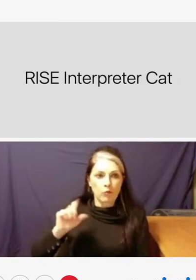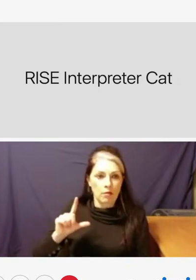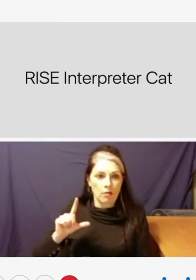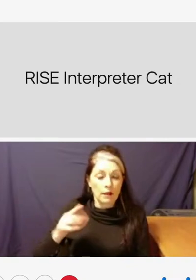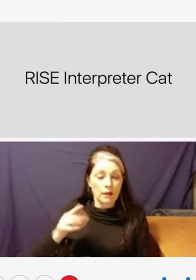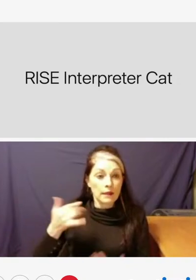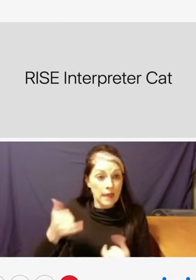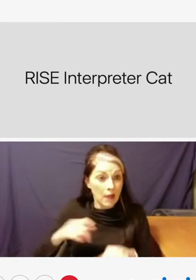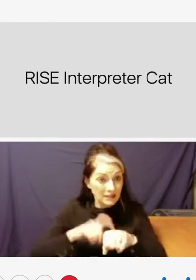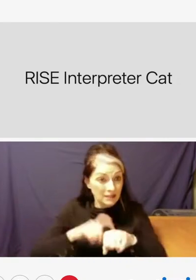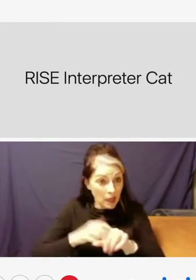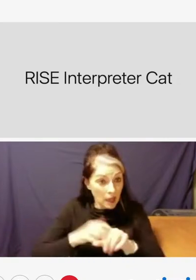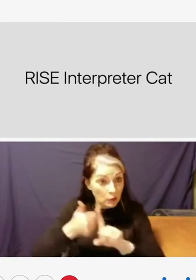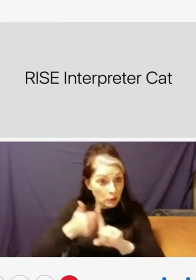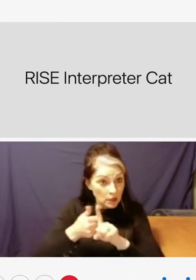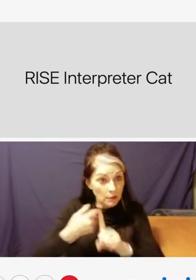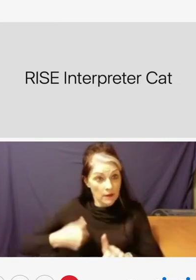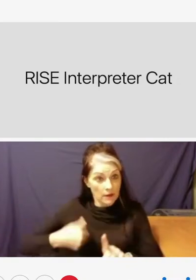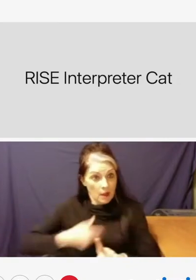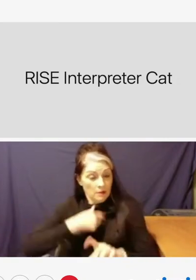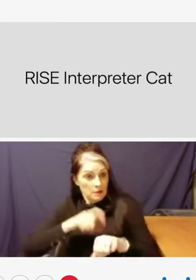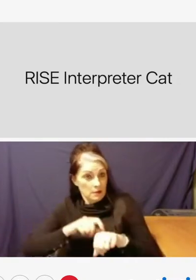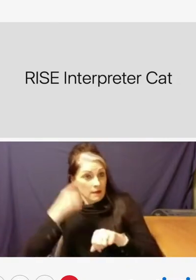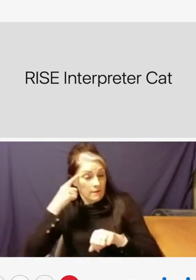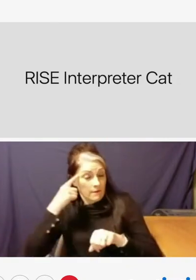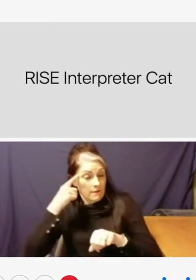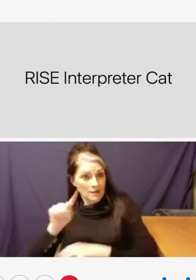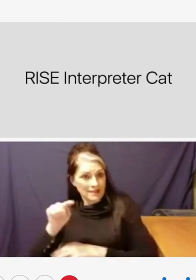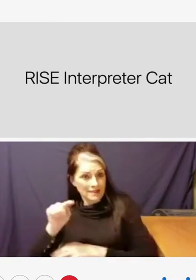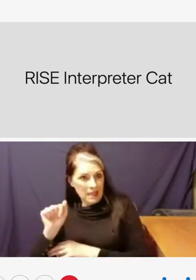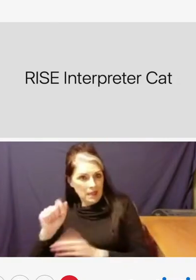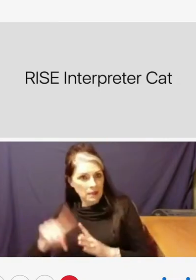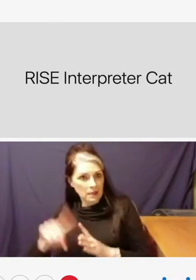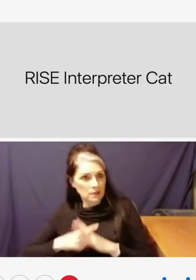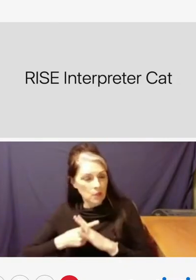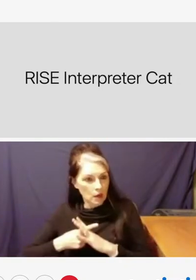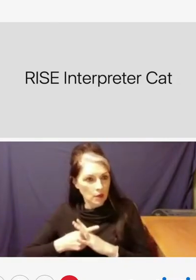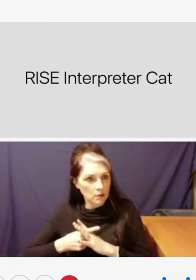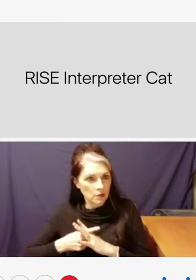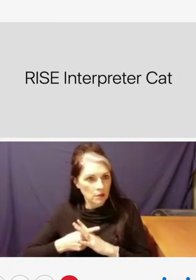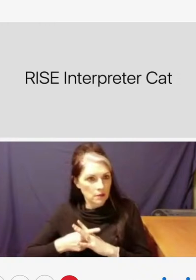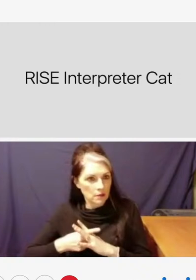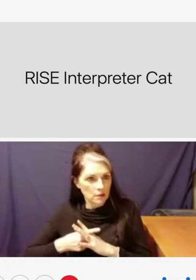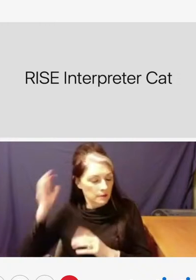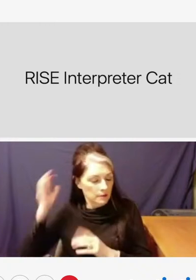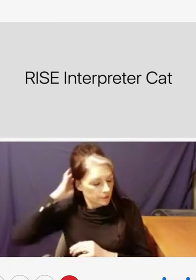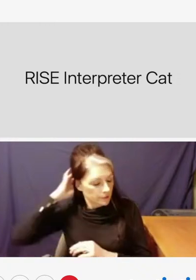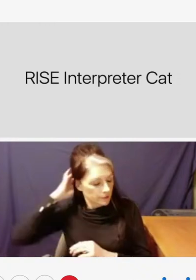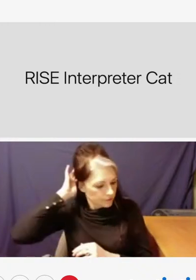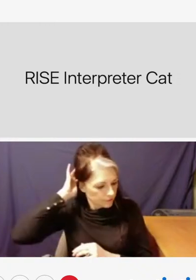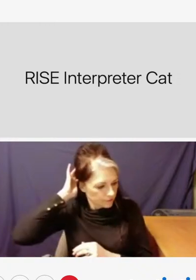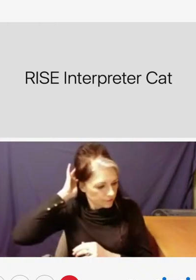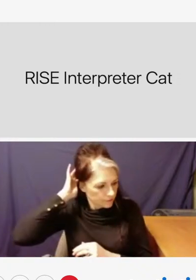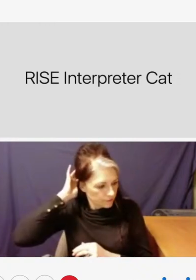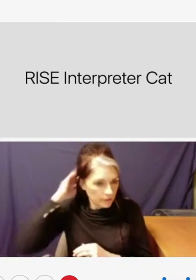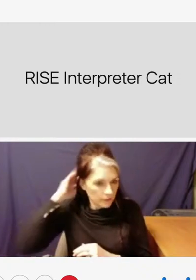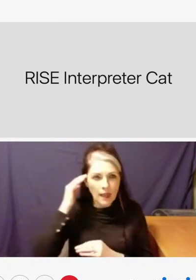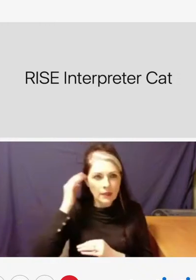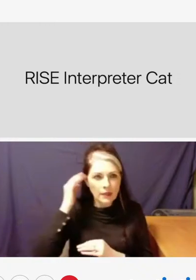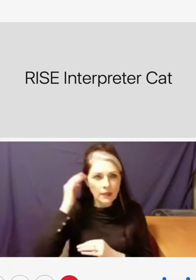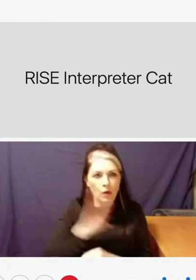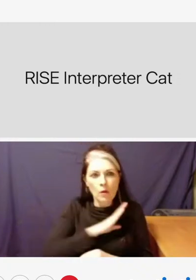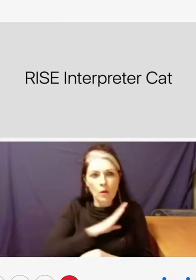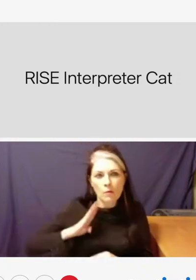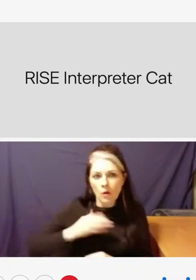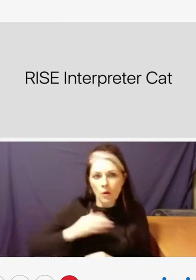us time to TA and start and I know um board member har she always ask we